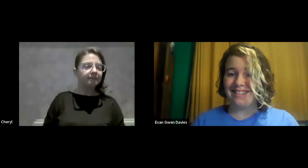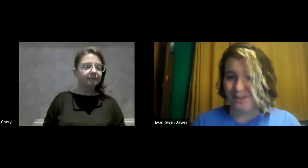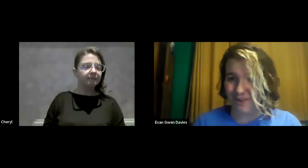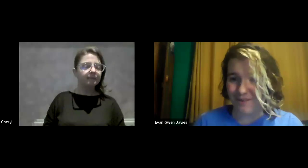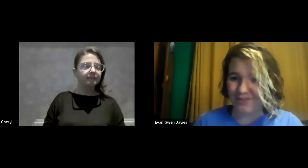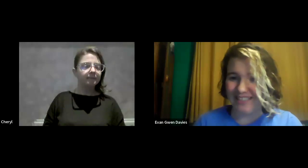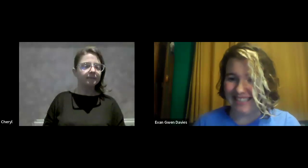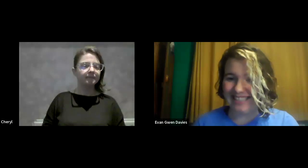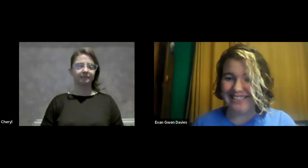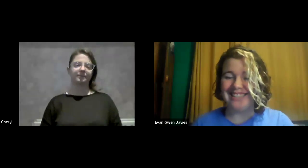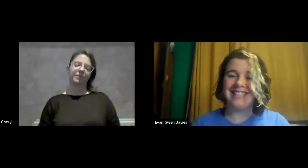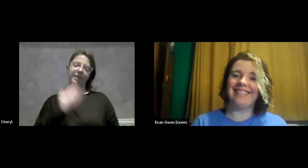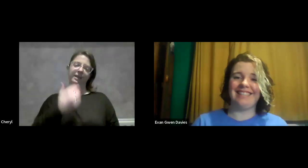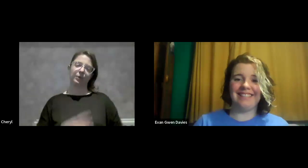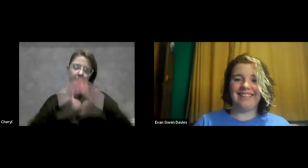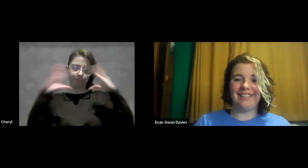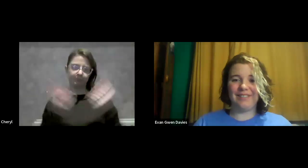That's it. Thank you very much for listening.